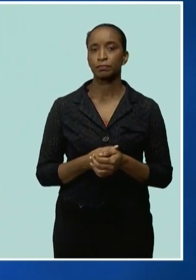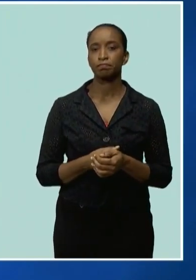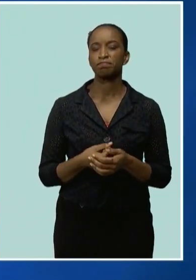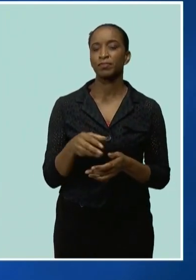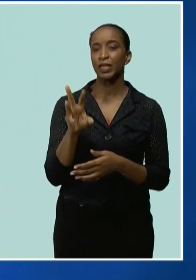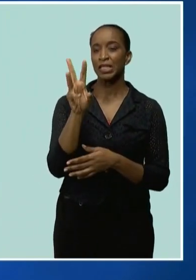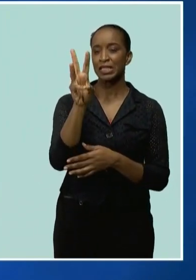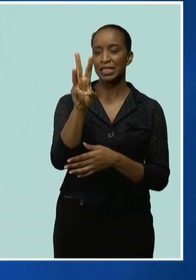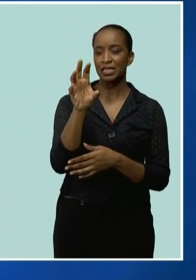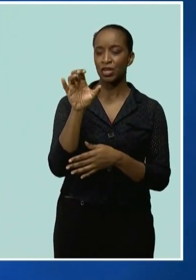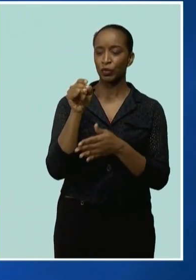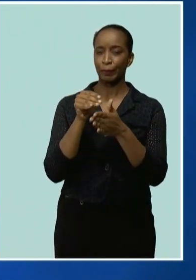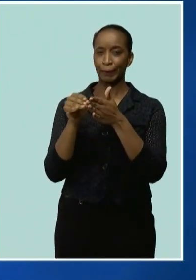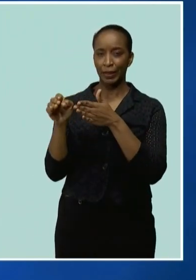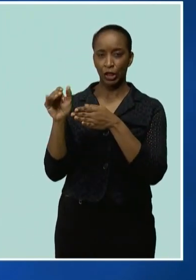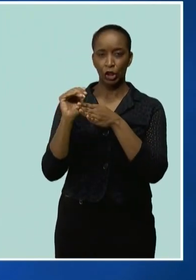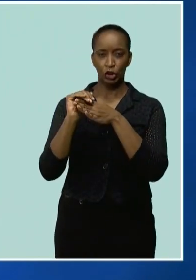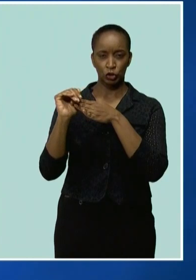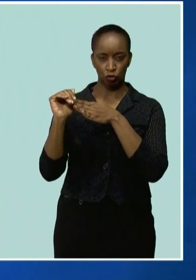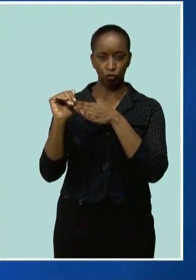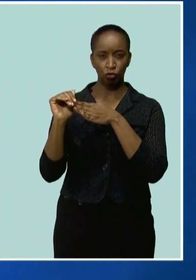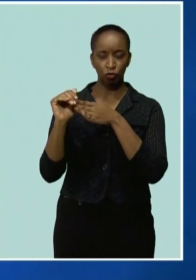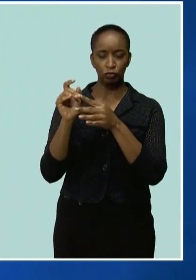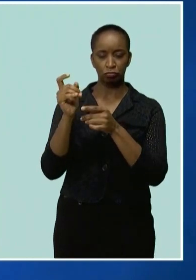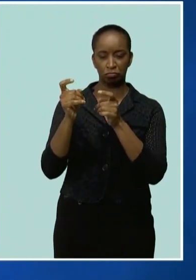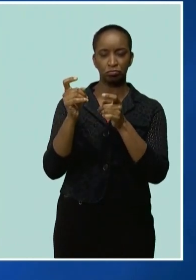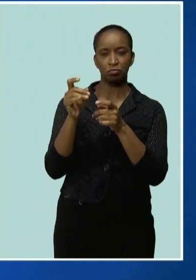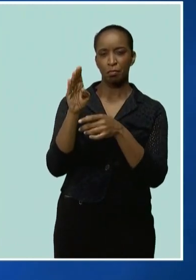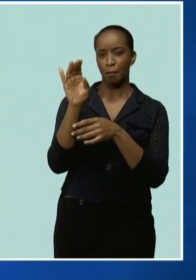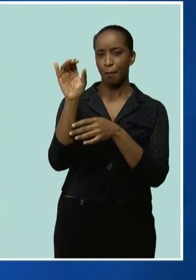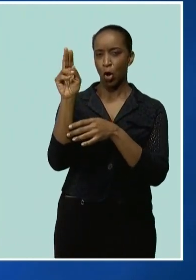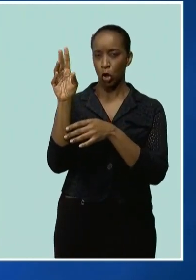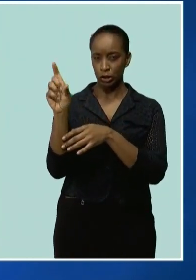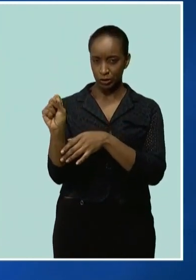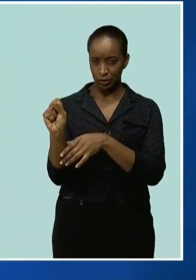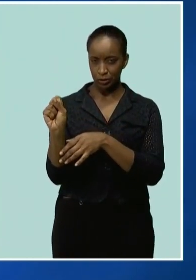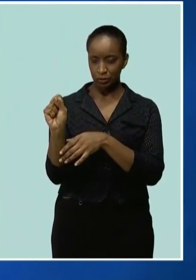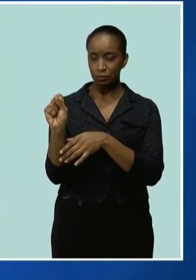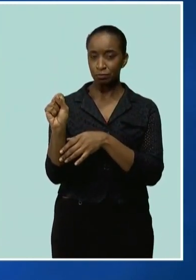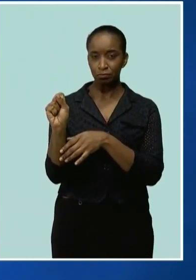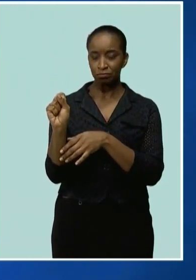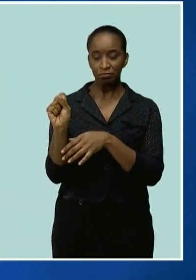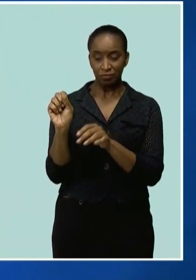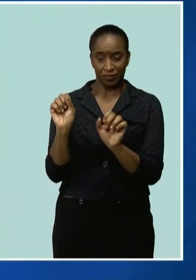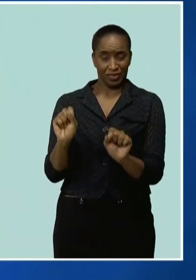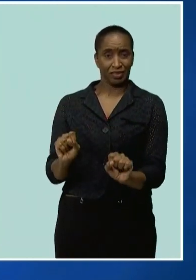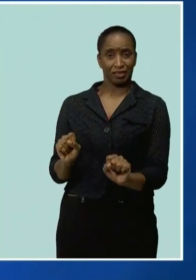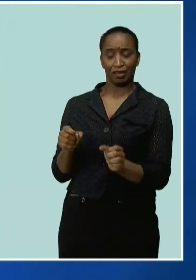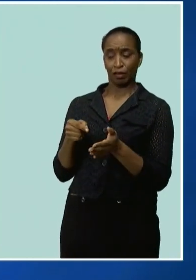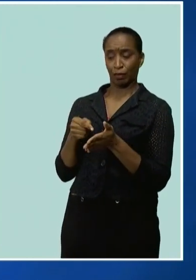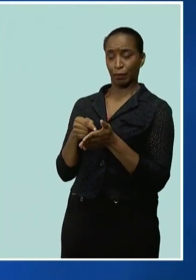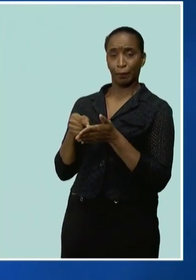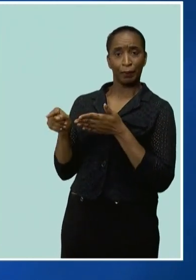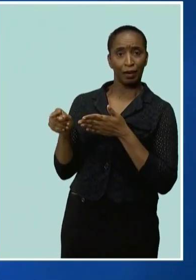$600 million in bonds. Had no way of paying it back. And you know how much assets they took for